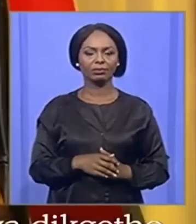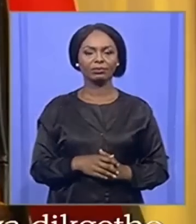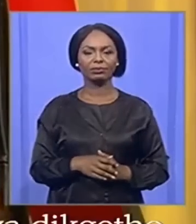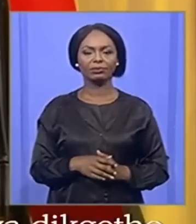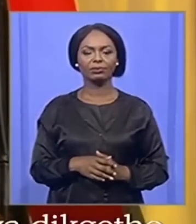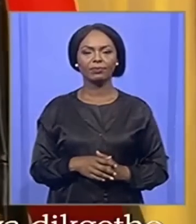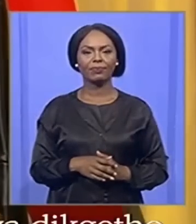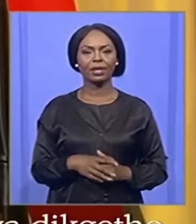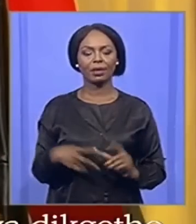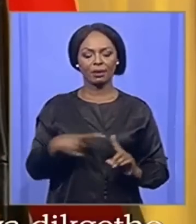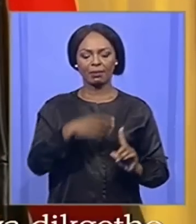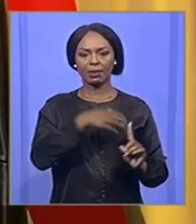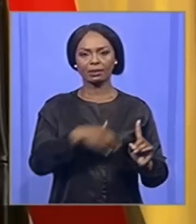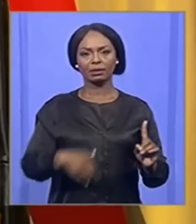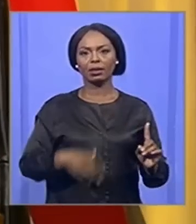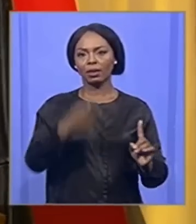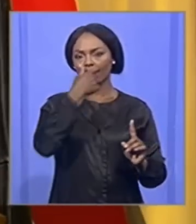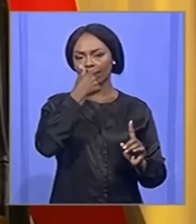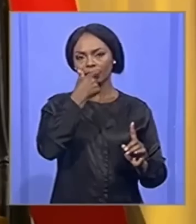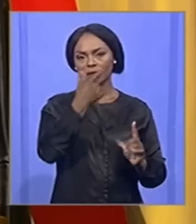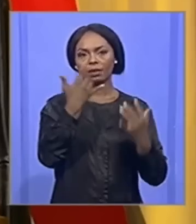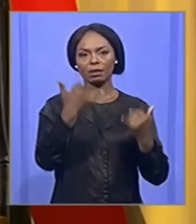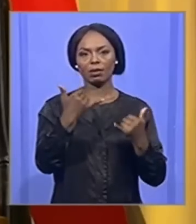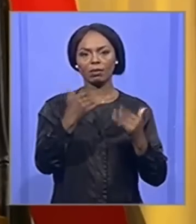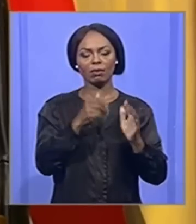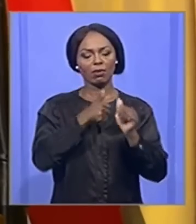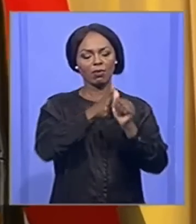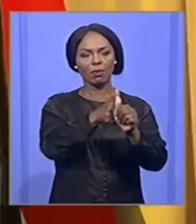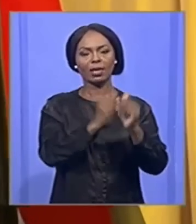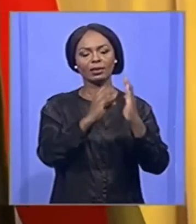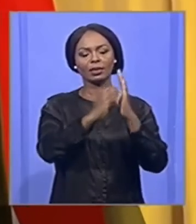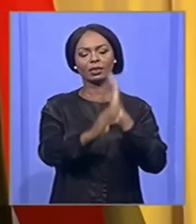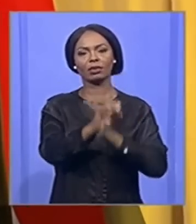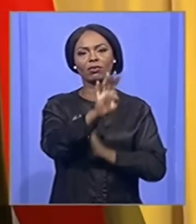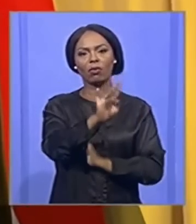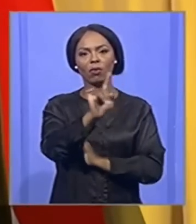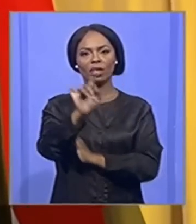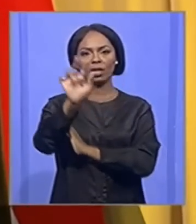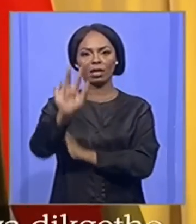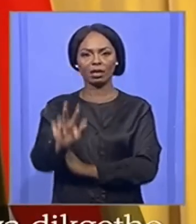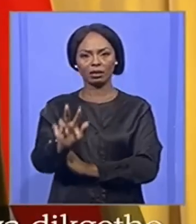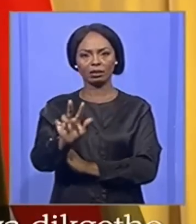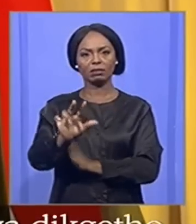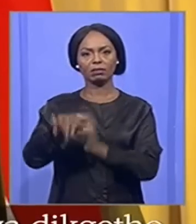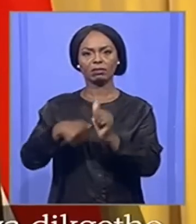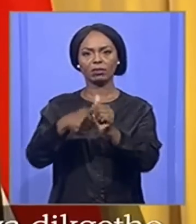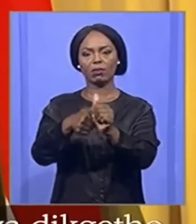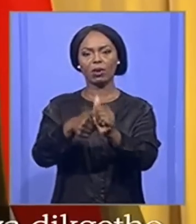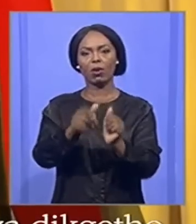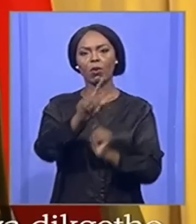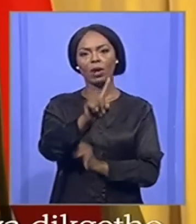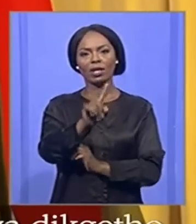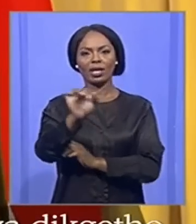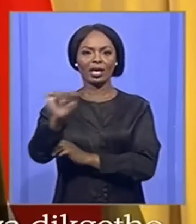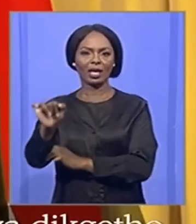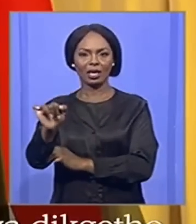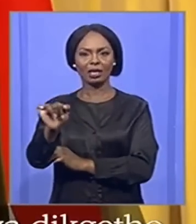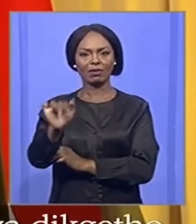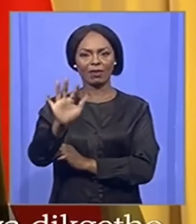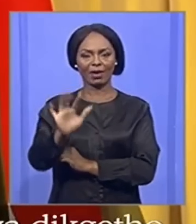President Cyril Ramaphosa has, in accordance with Section 41A, read with Section 51A of the South